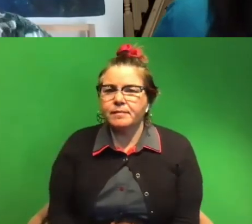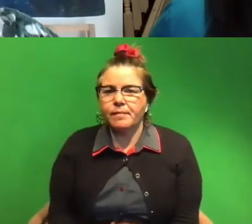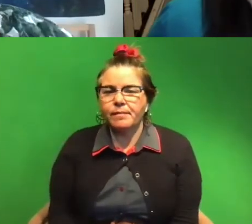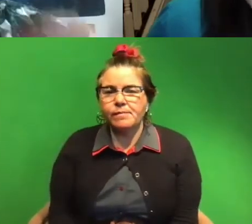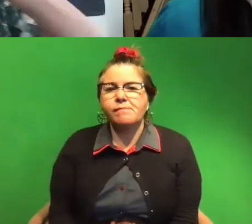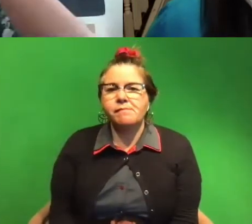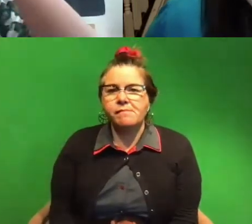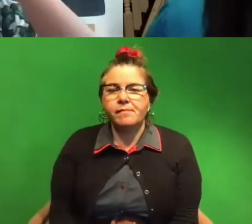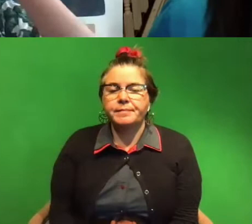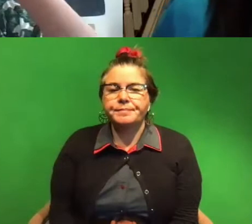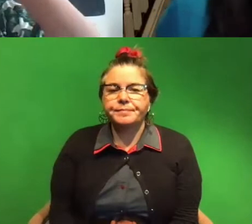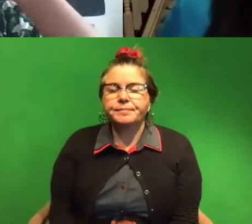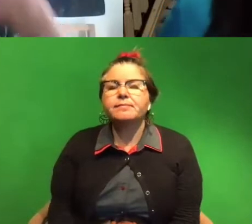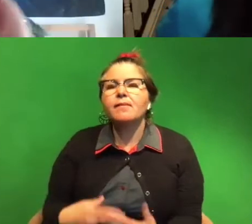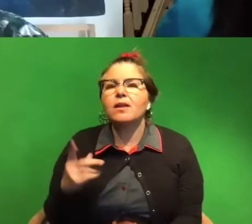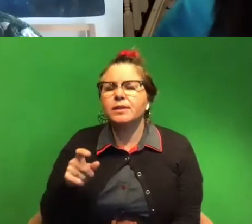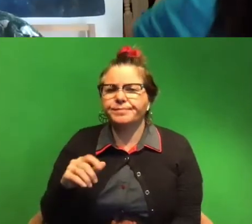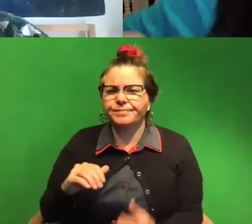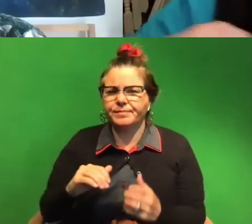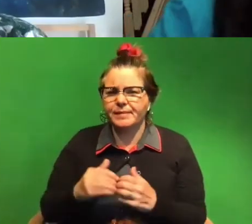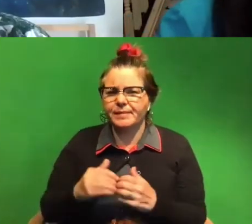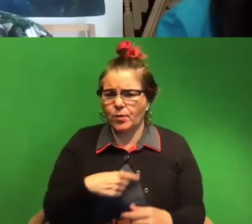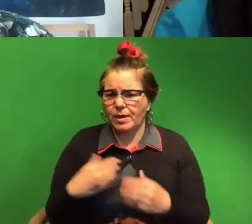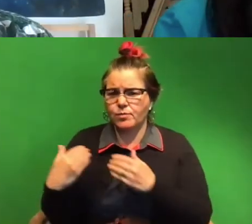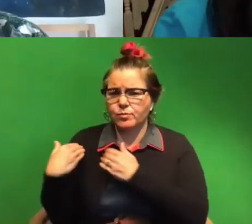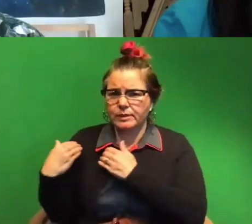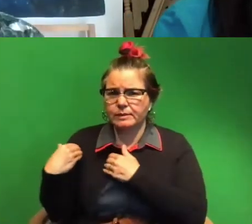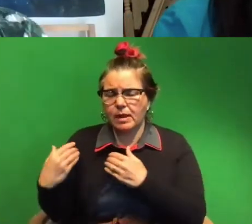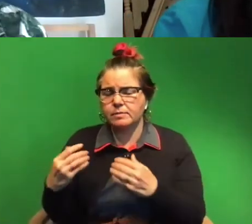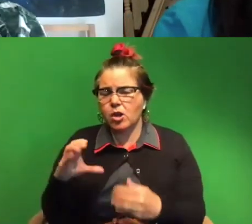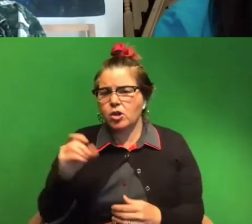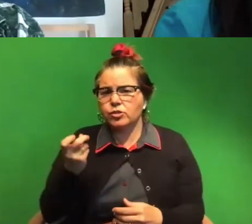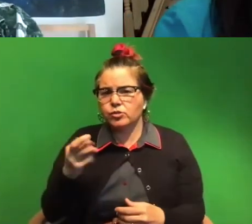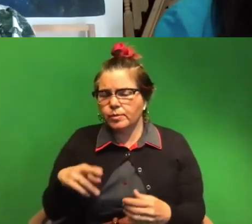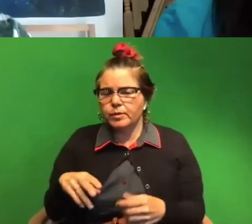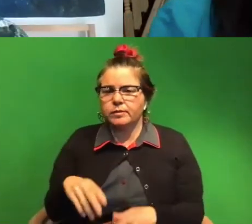Awesome. The next question is, how can we be responsible consumers?